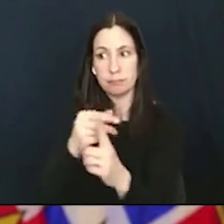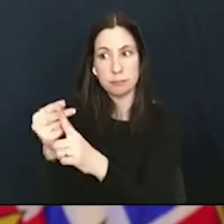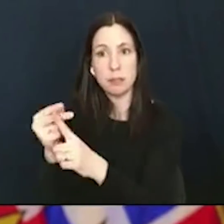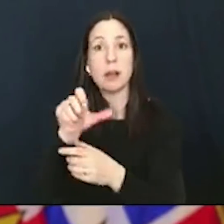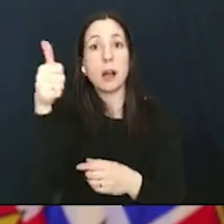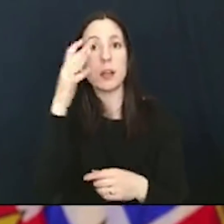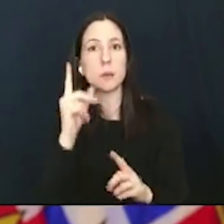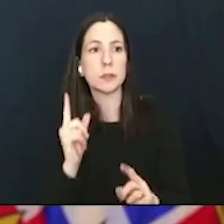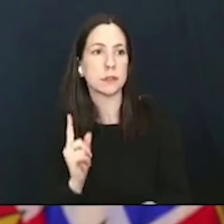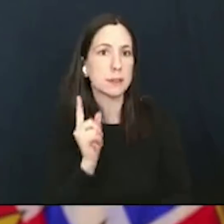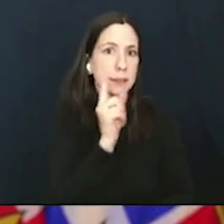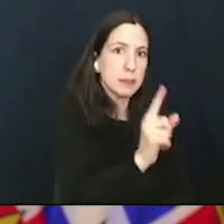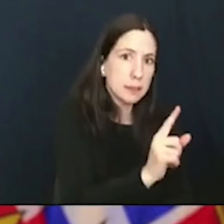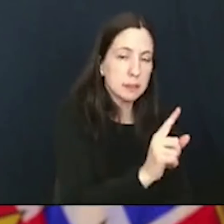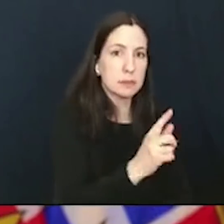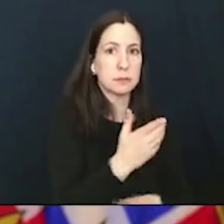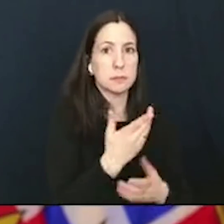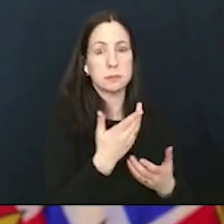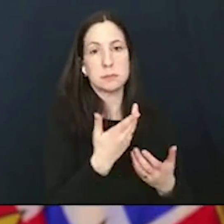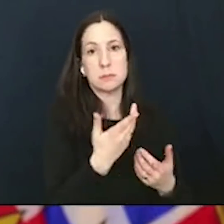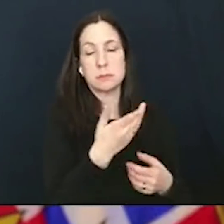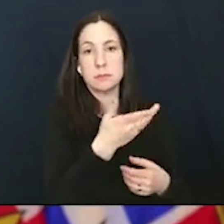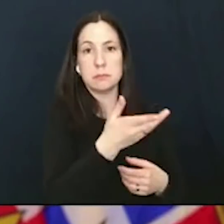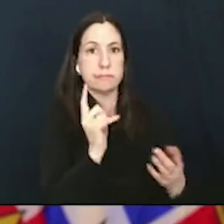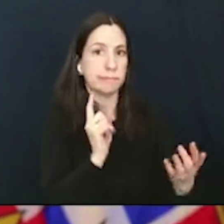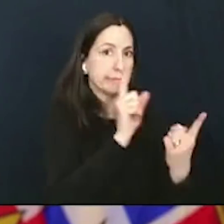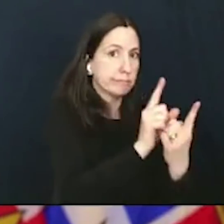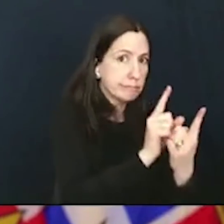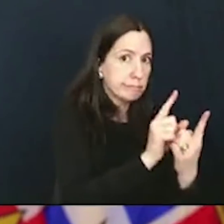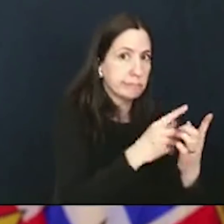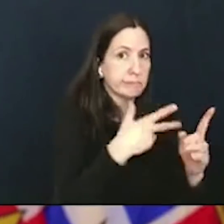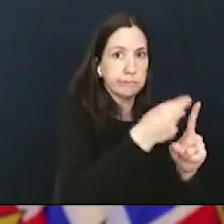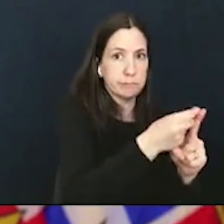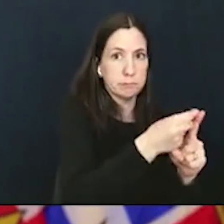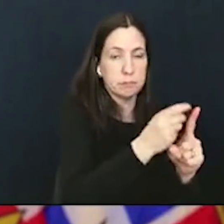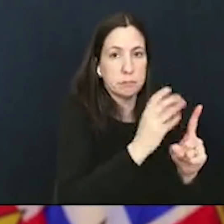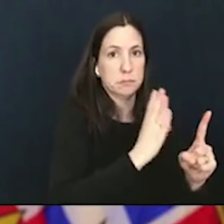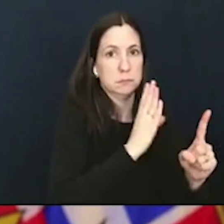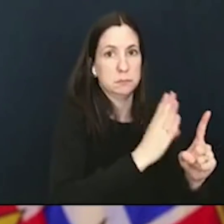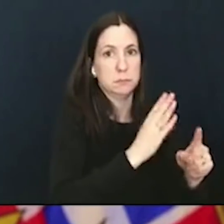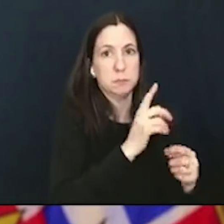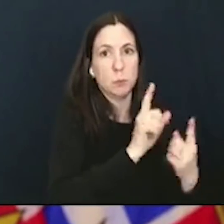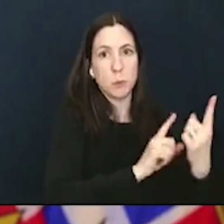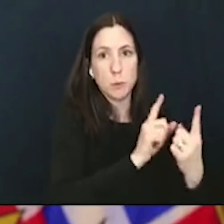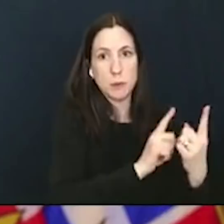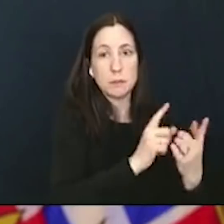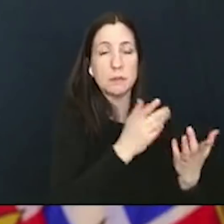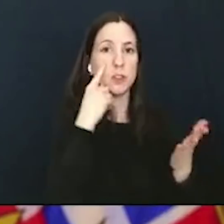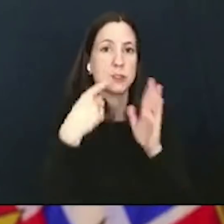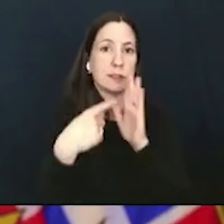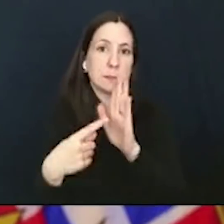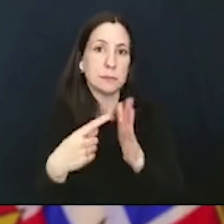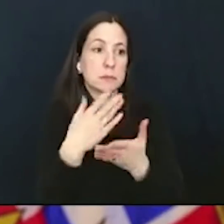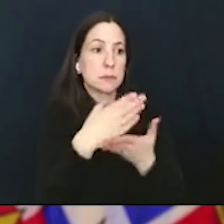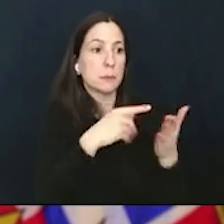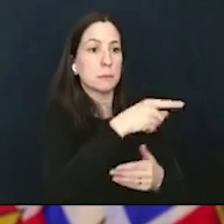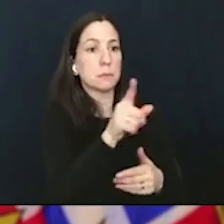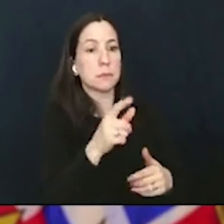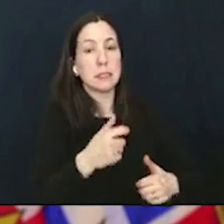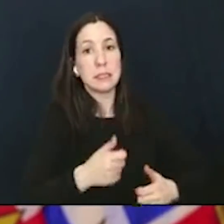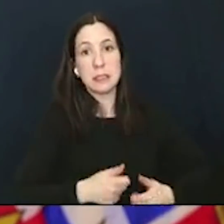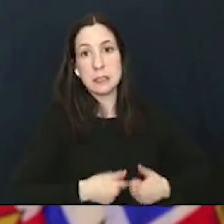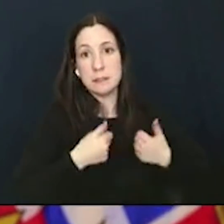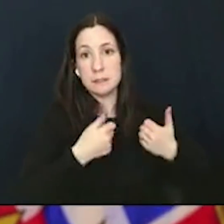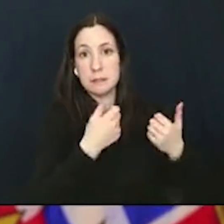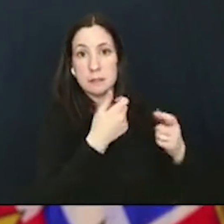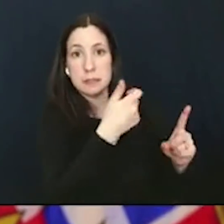we're targeting in that group. So many of them, many of our seniors are people who live in independent living or